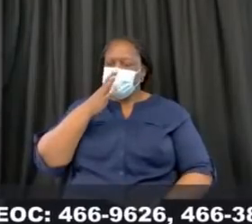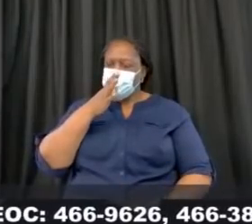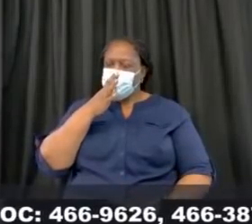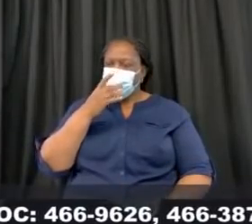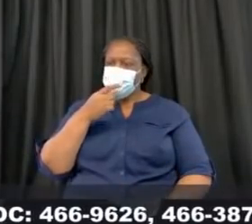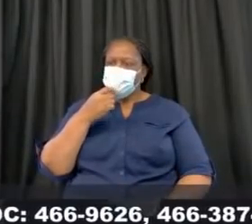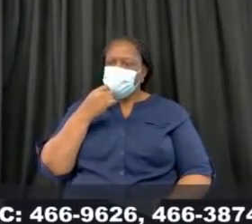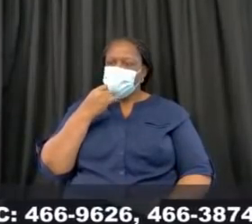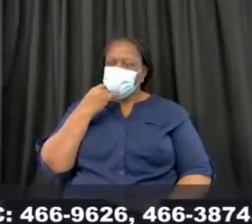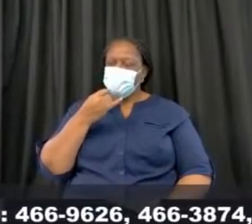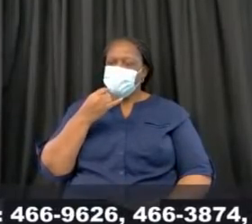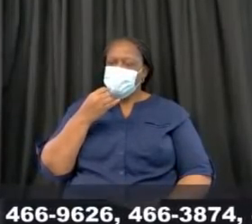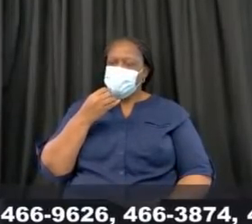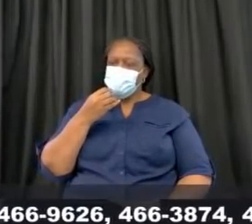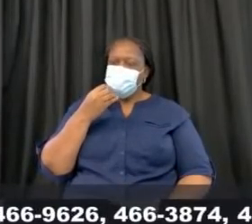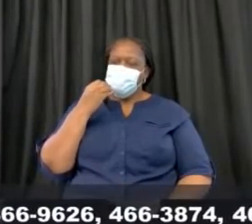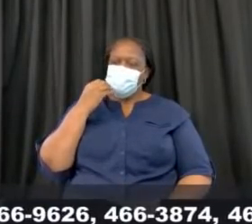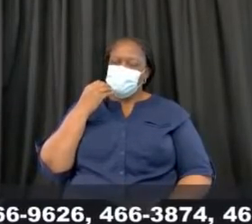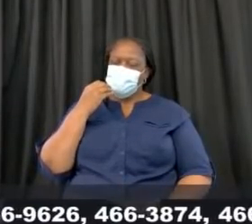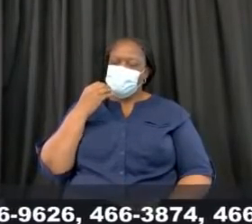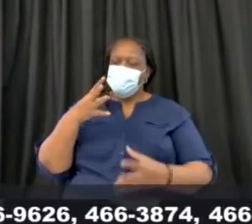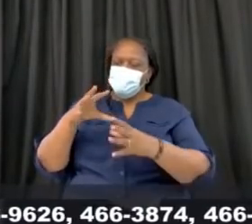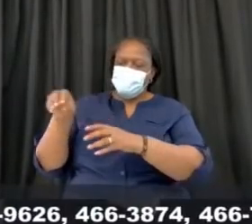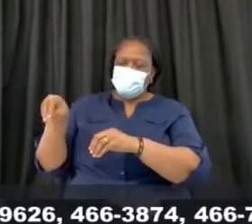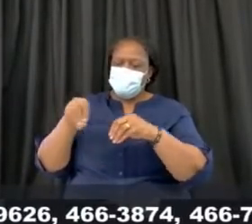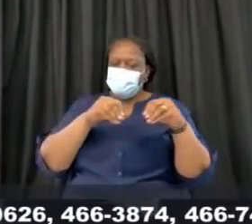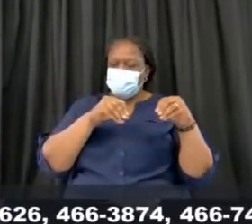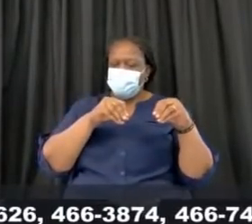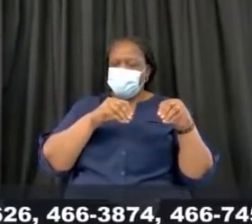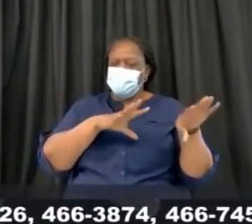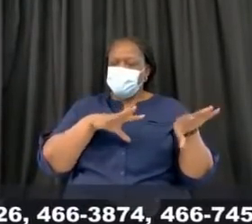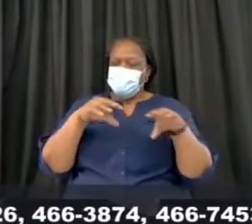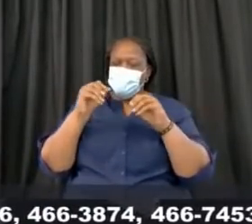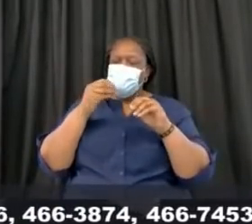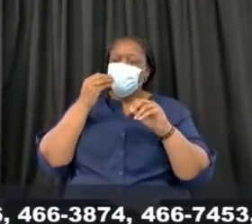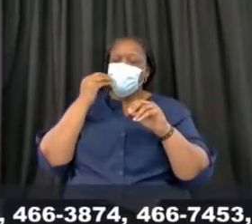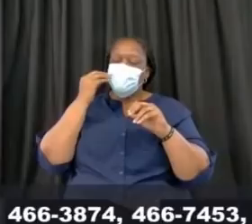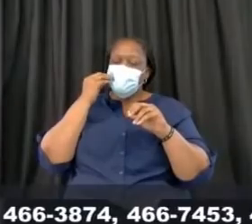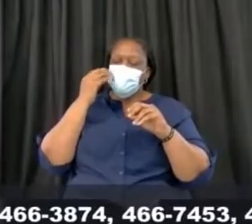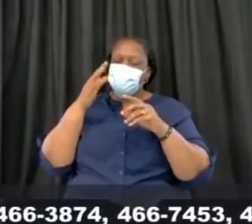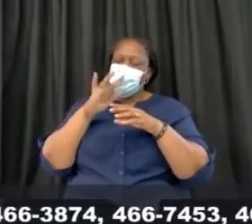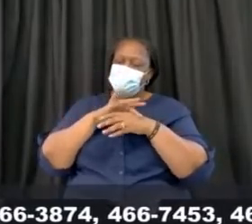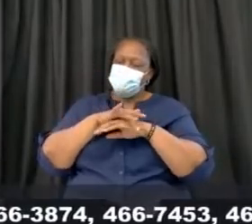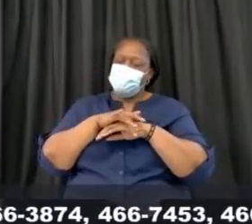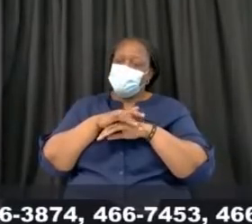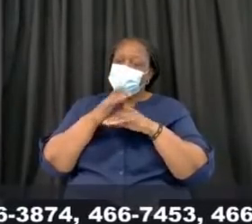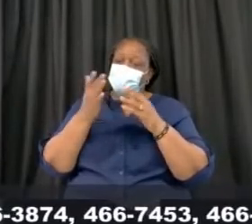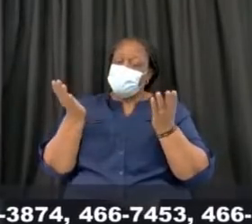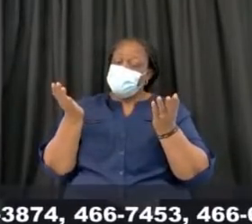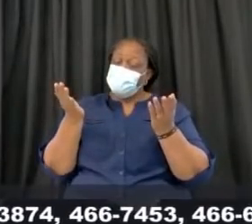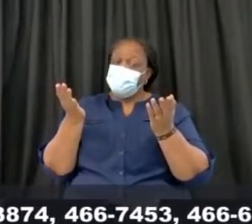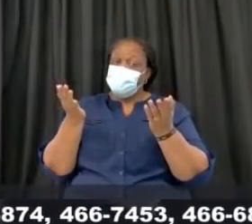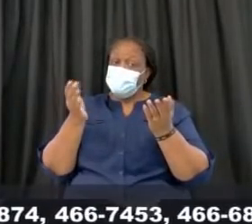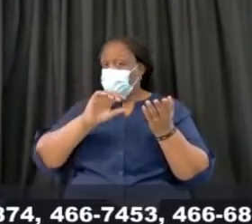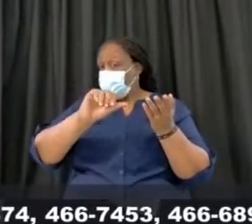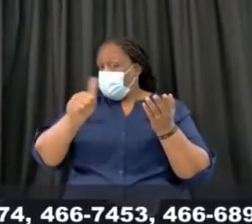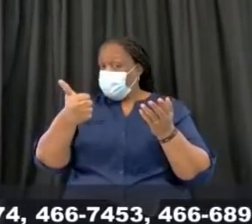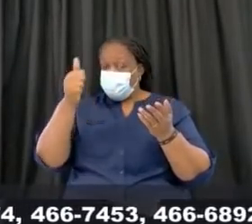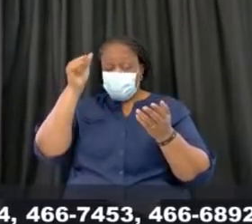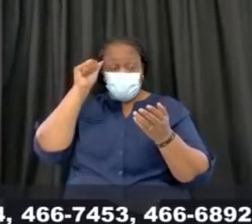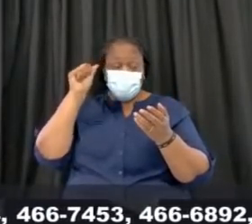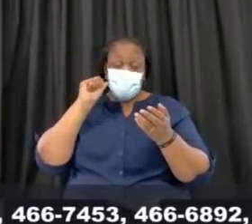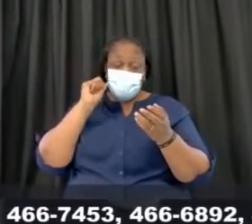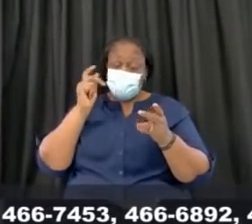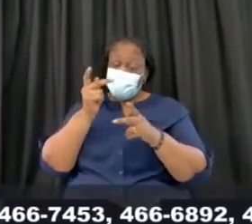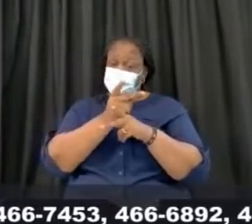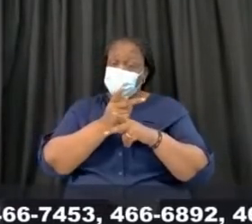in the care of an adult. And so when the child wakes up, that